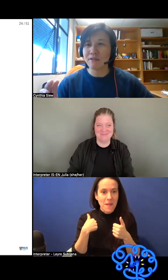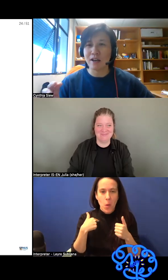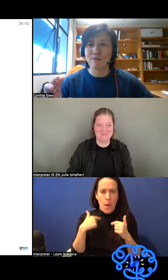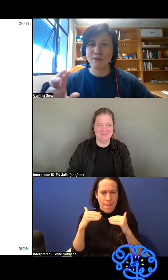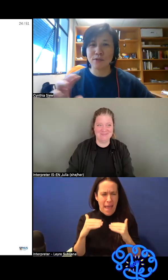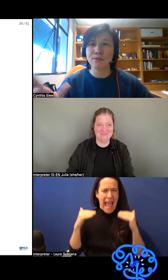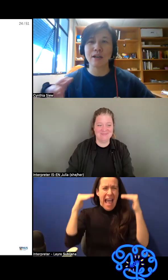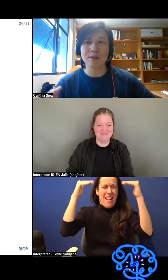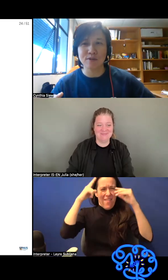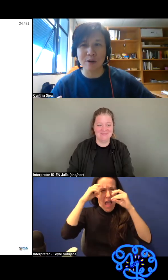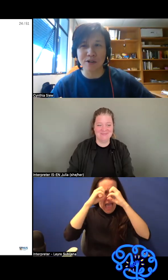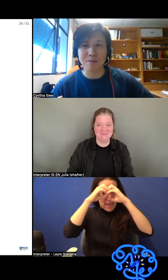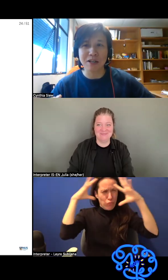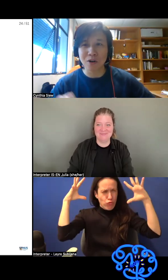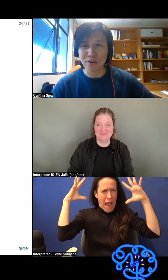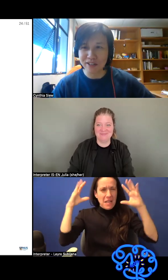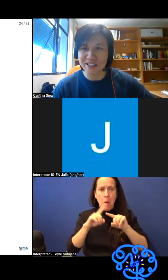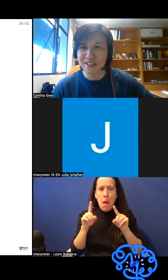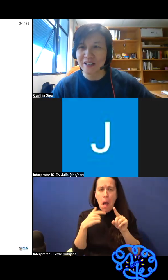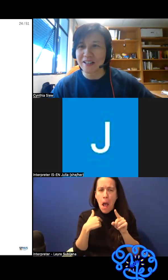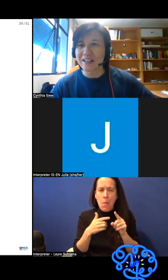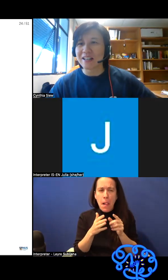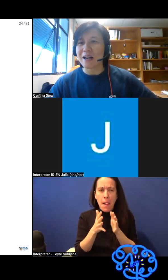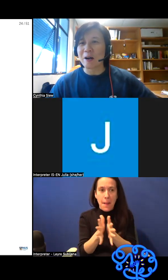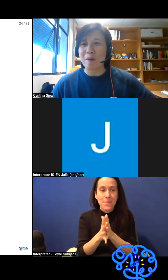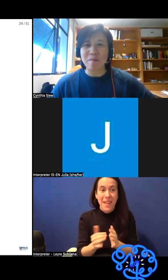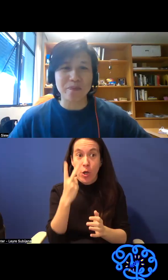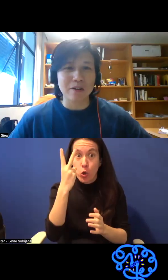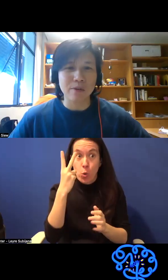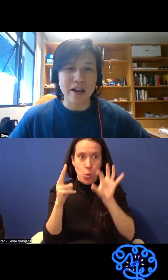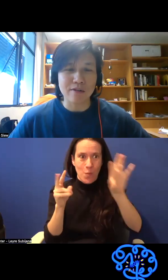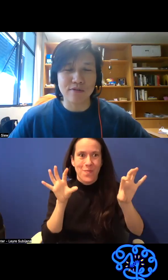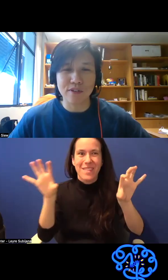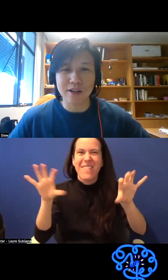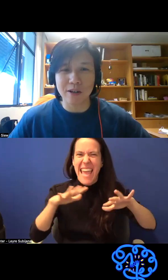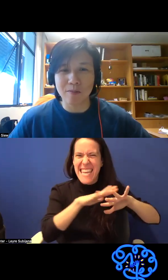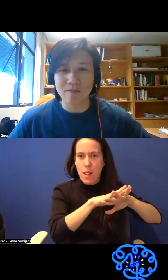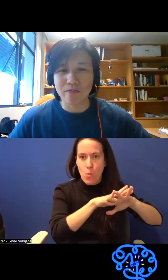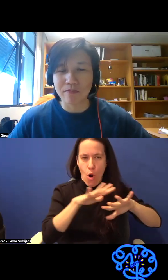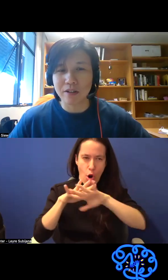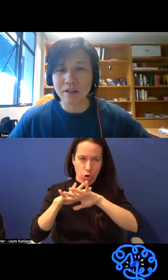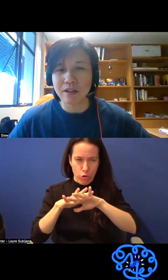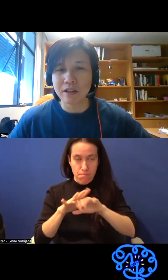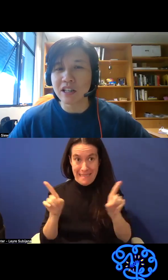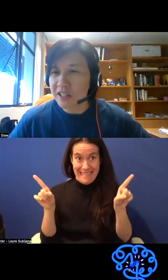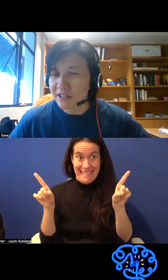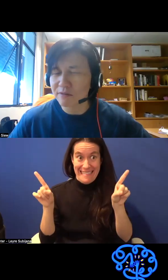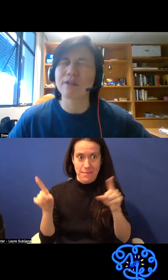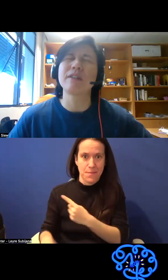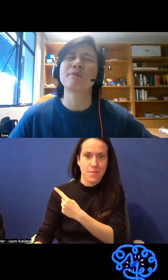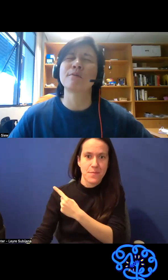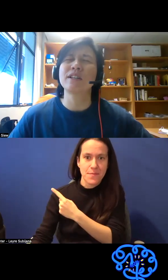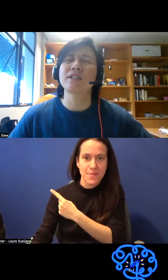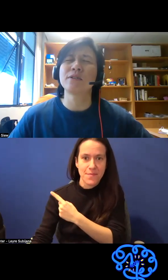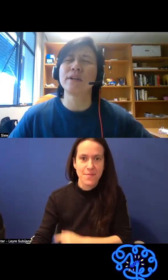essentially, we have two types of networks being modeled here. Um, we have a learner,